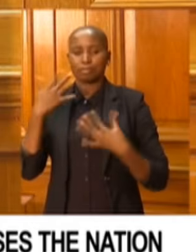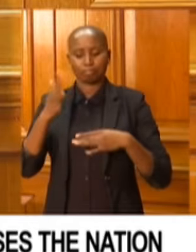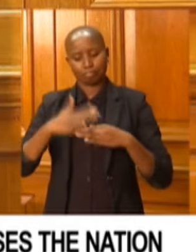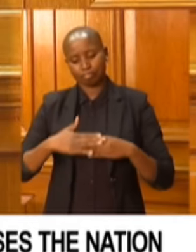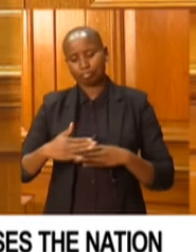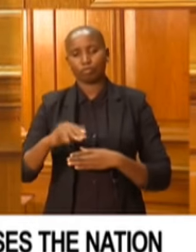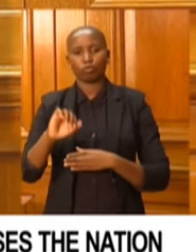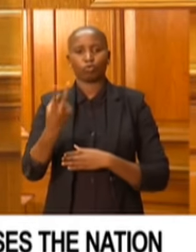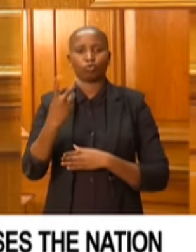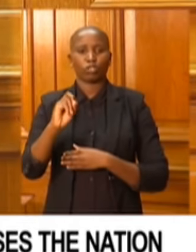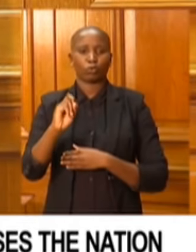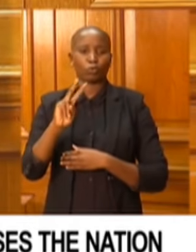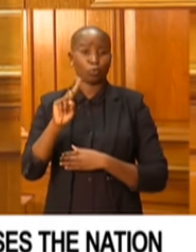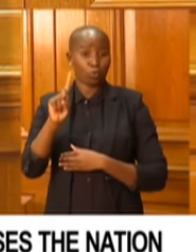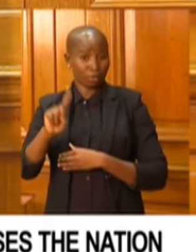2021.